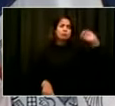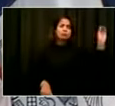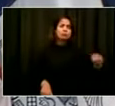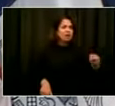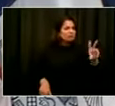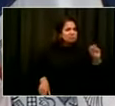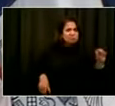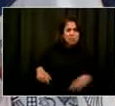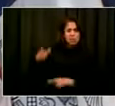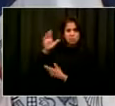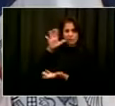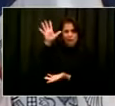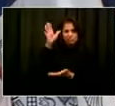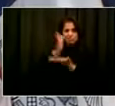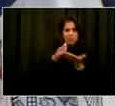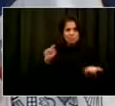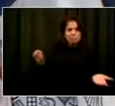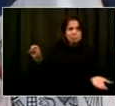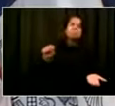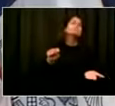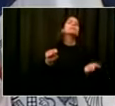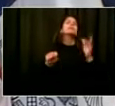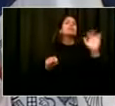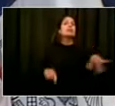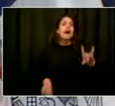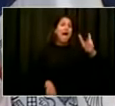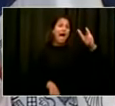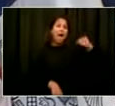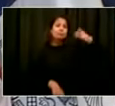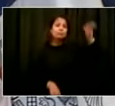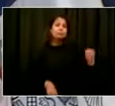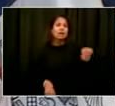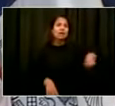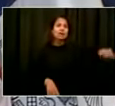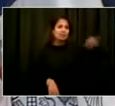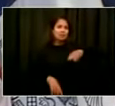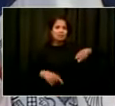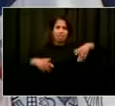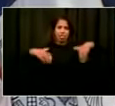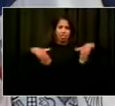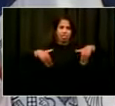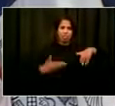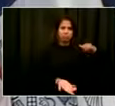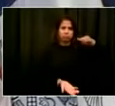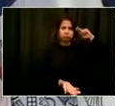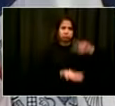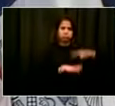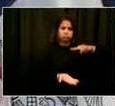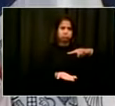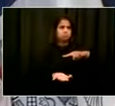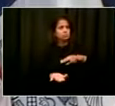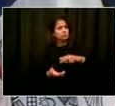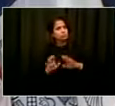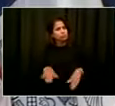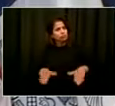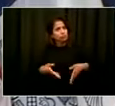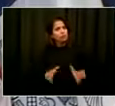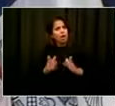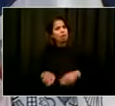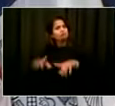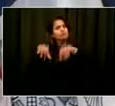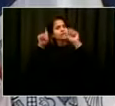is this number so low at this point? Aaron, very good question. Your second option is exactly what's happening, and that's what was